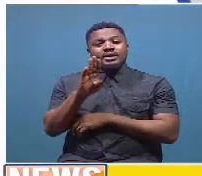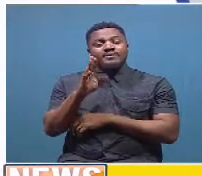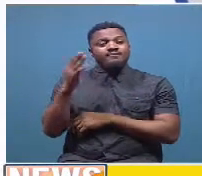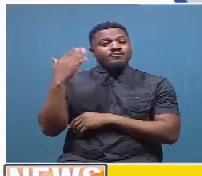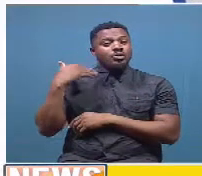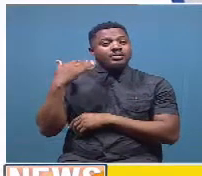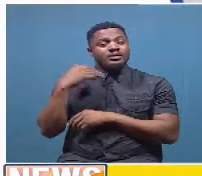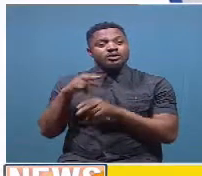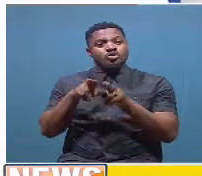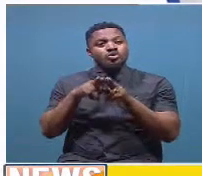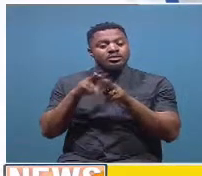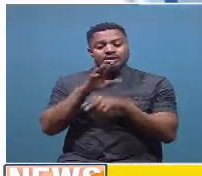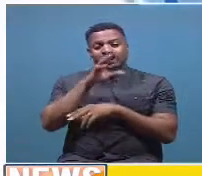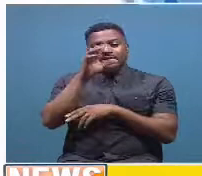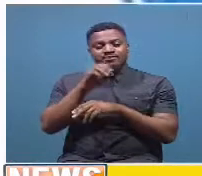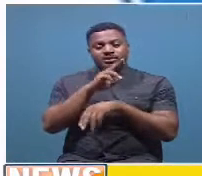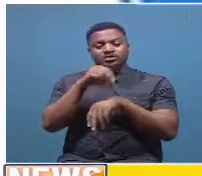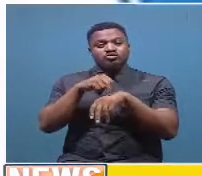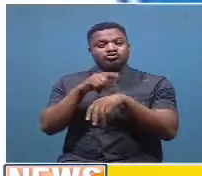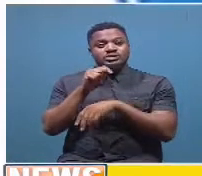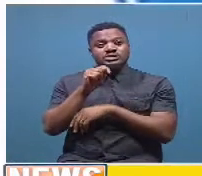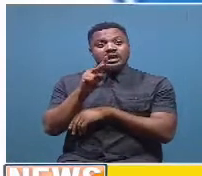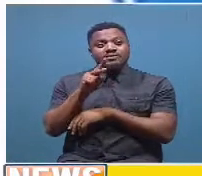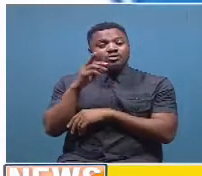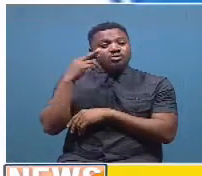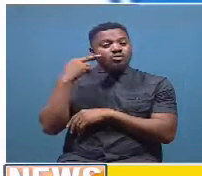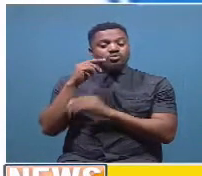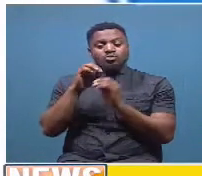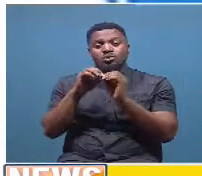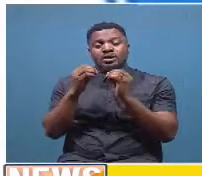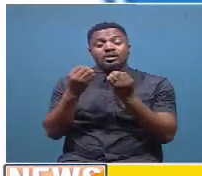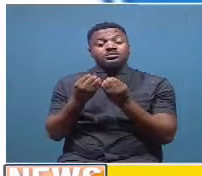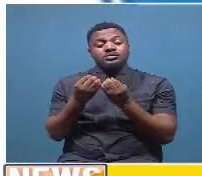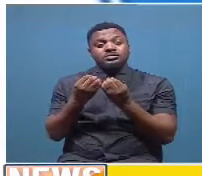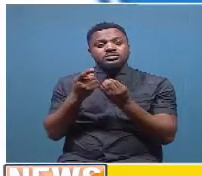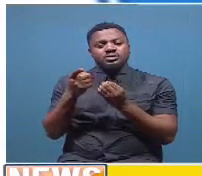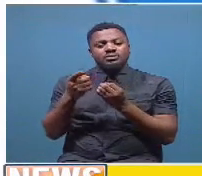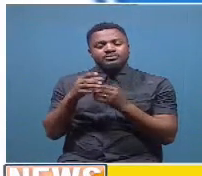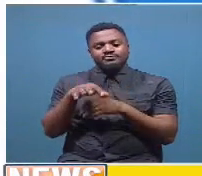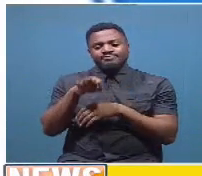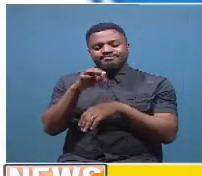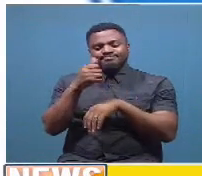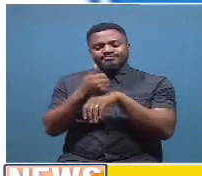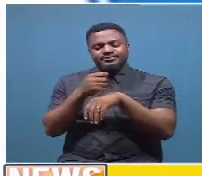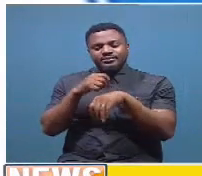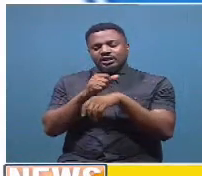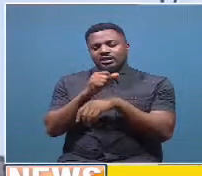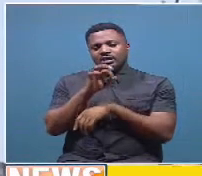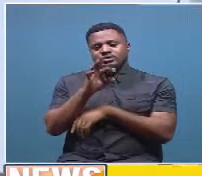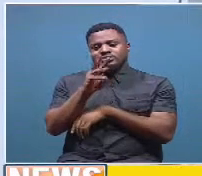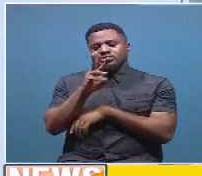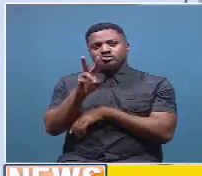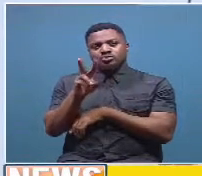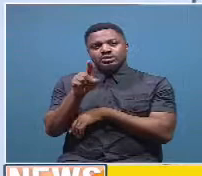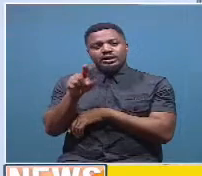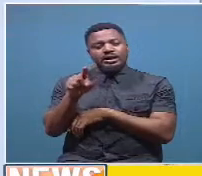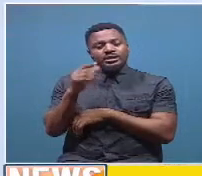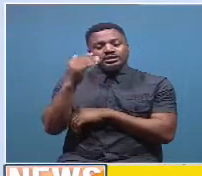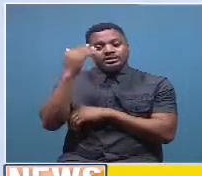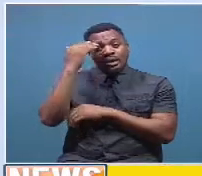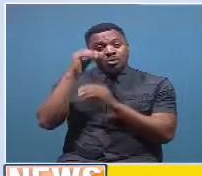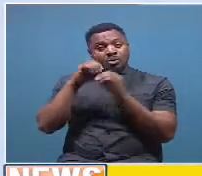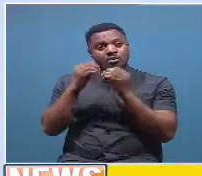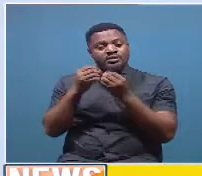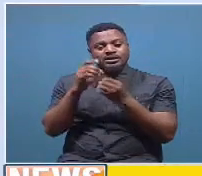formerly Union of African National Television and Radio Organizations, was founded in 1962. It is headquartered